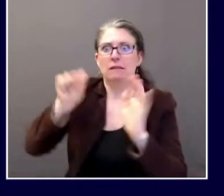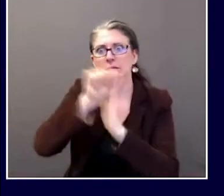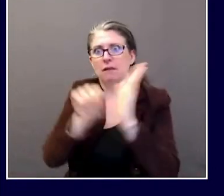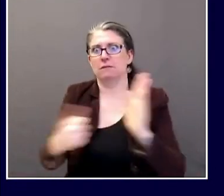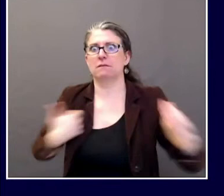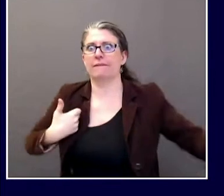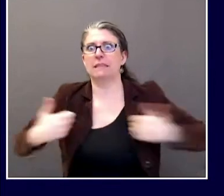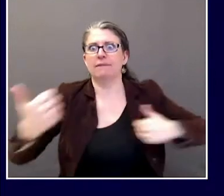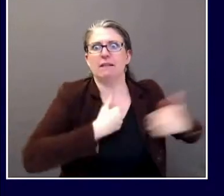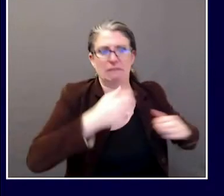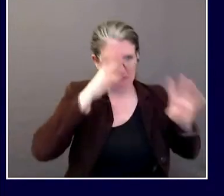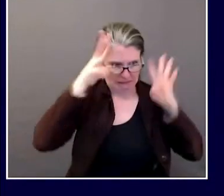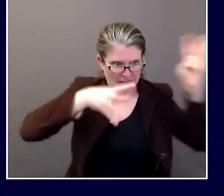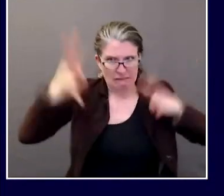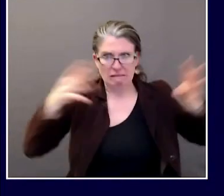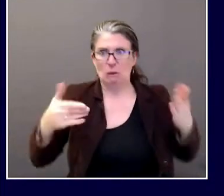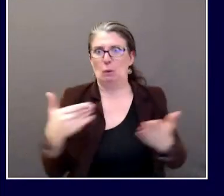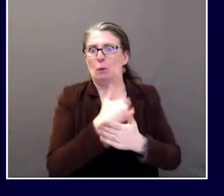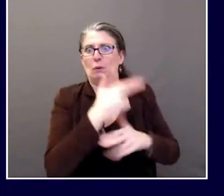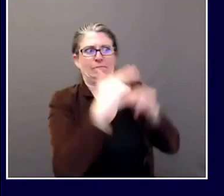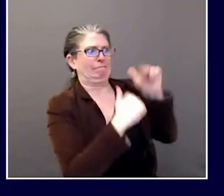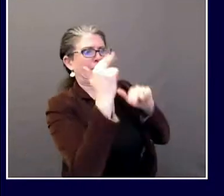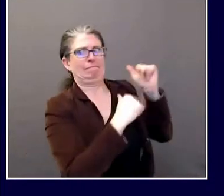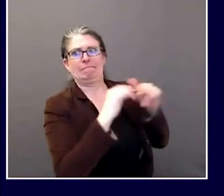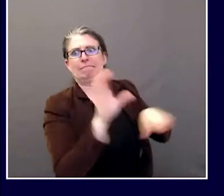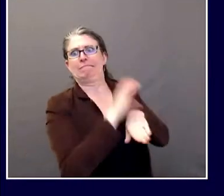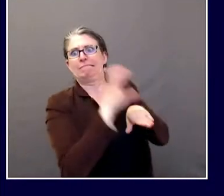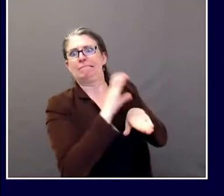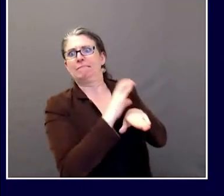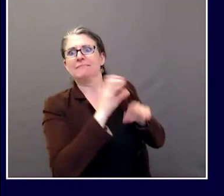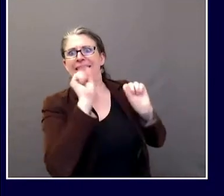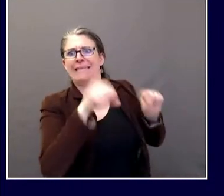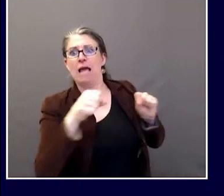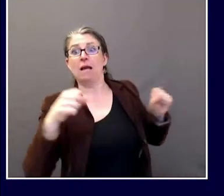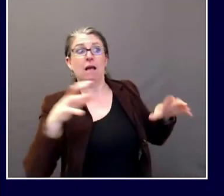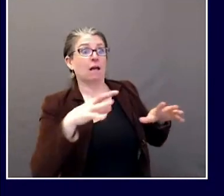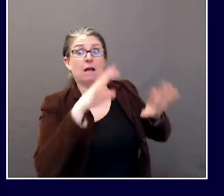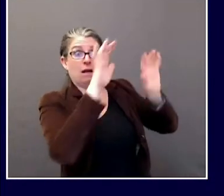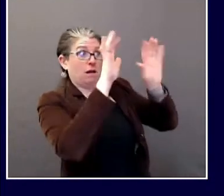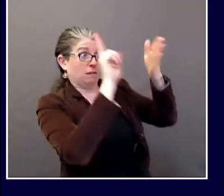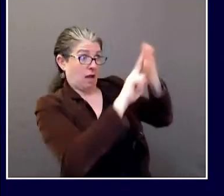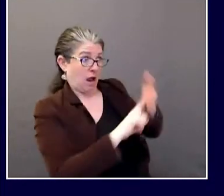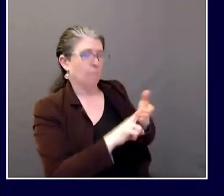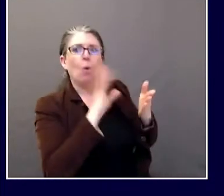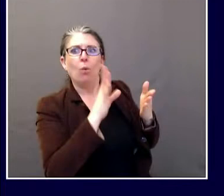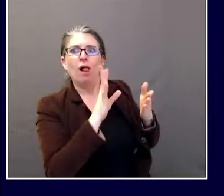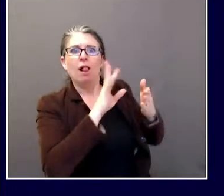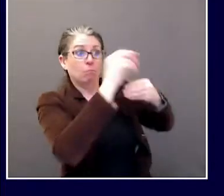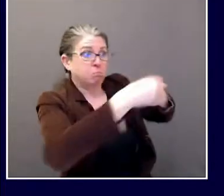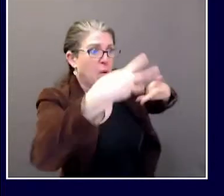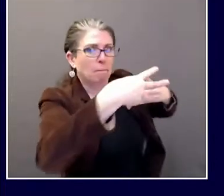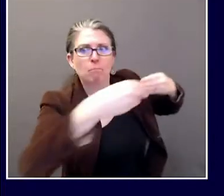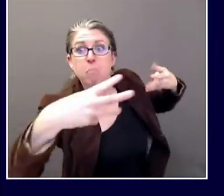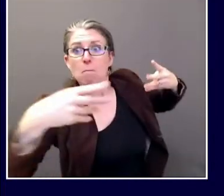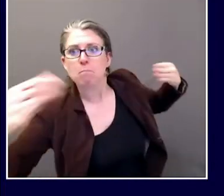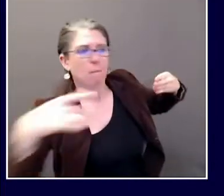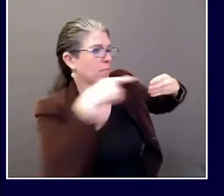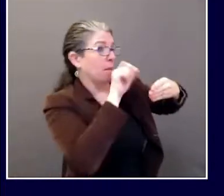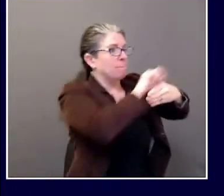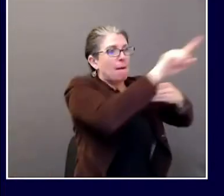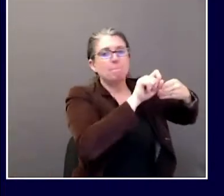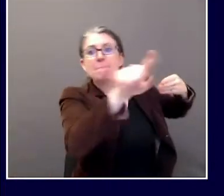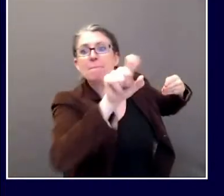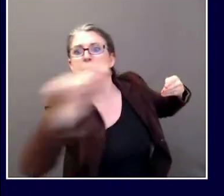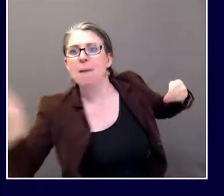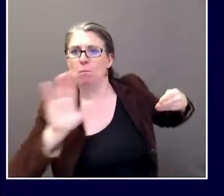where someone can pre-register, register, go through the consent process, get validation for eligibility, as